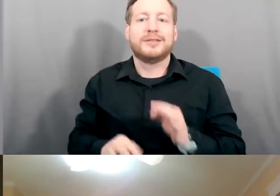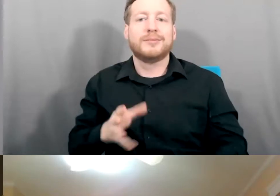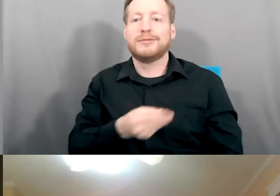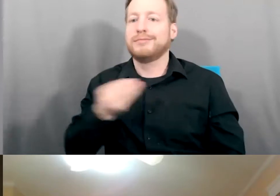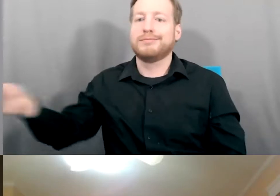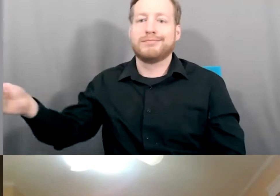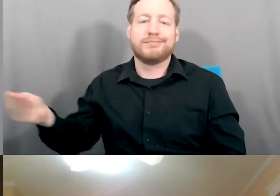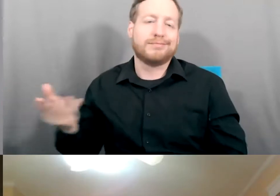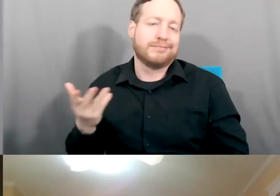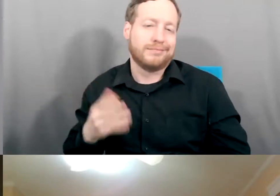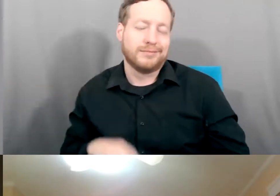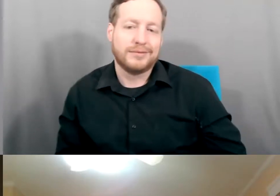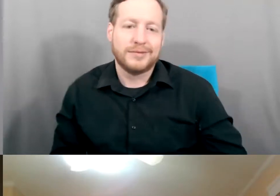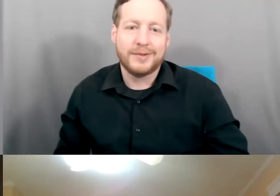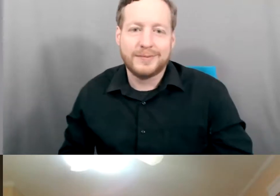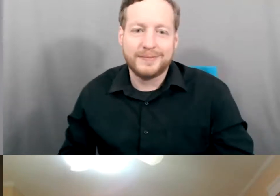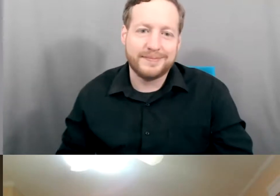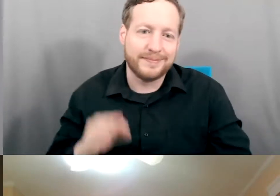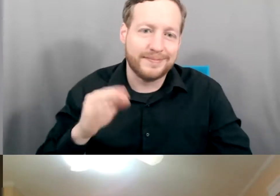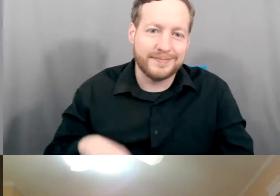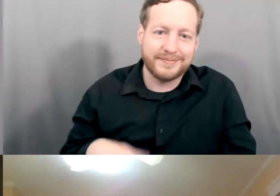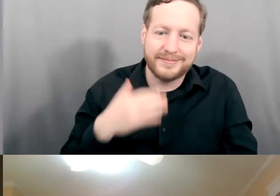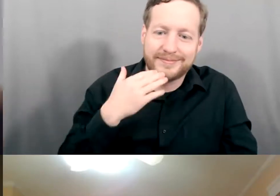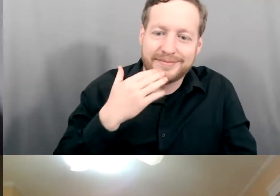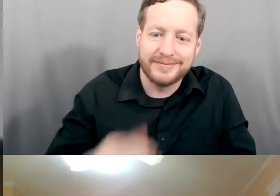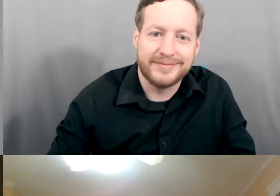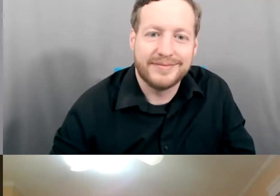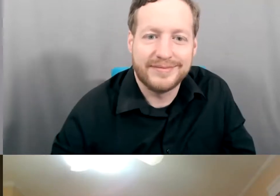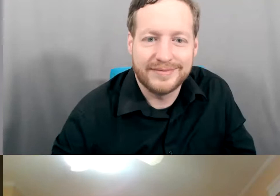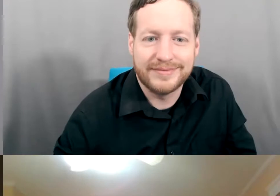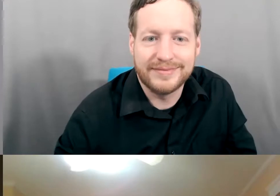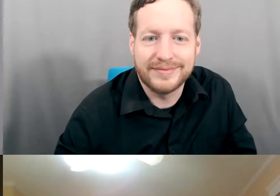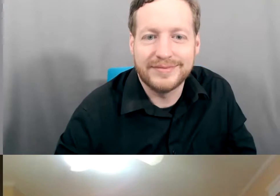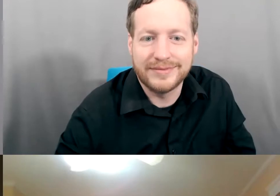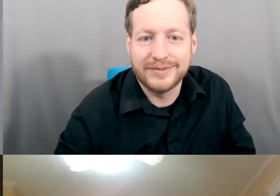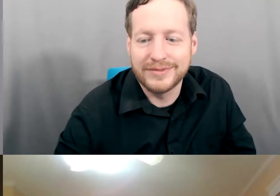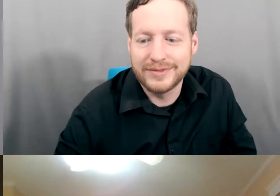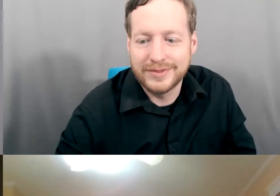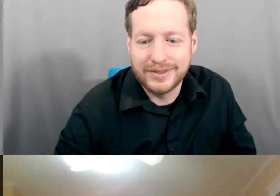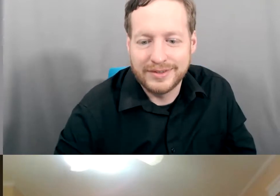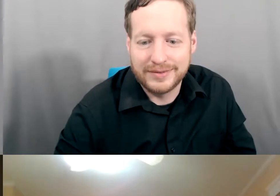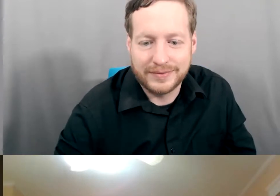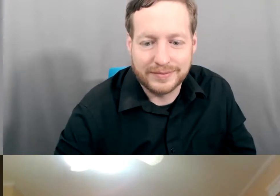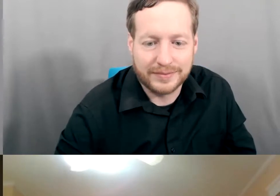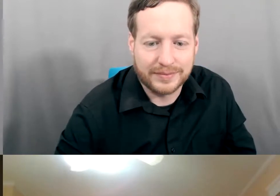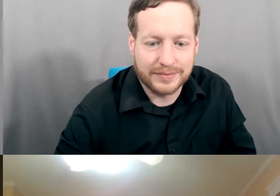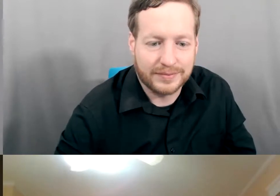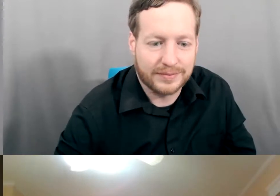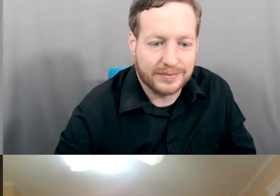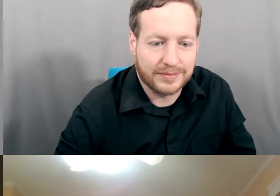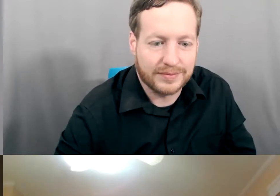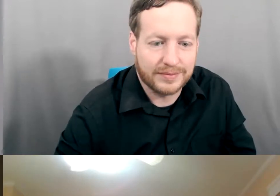it's a long process. It's not like you just hand over whatever is being requested. Thank you for clarifying that, Tim. Yes,